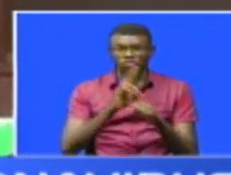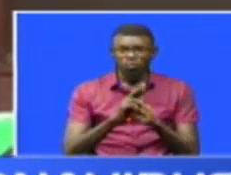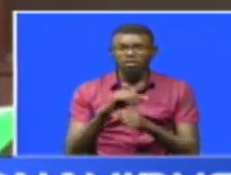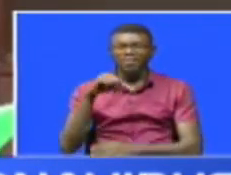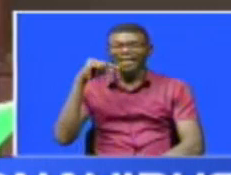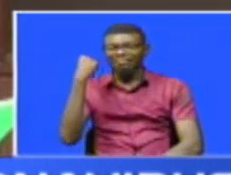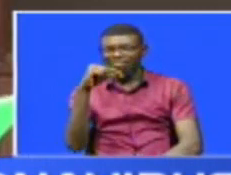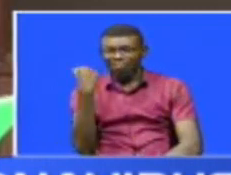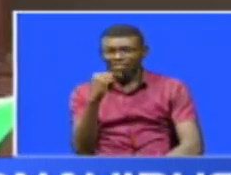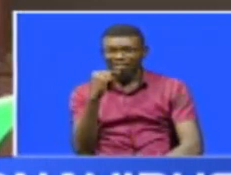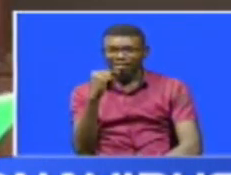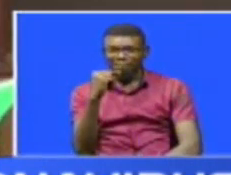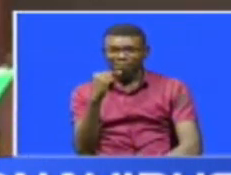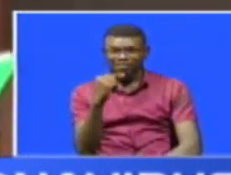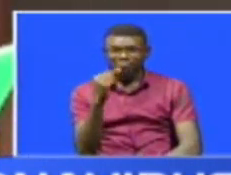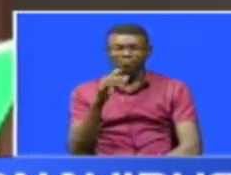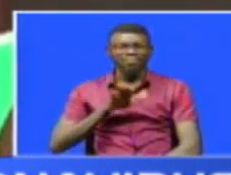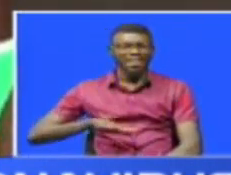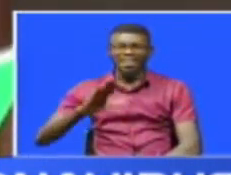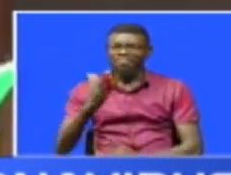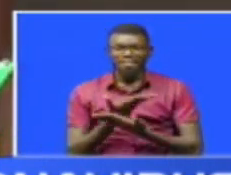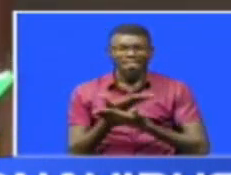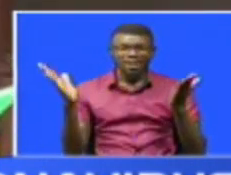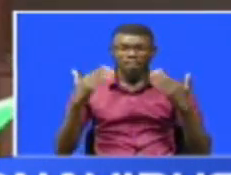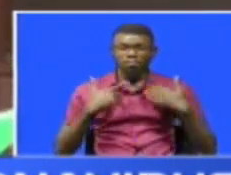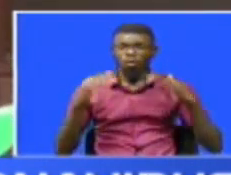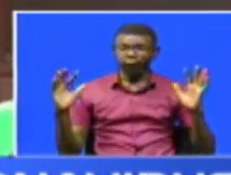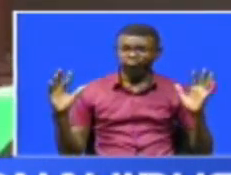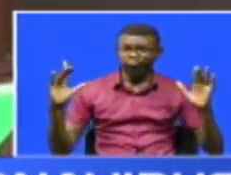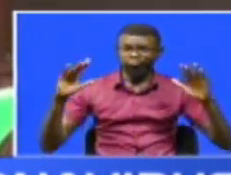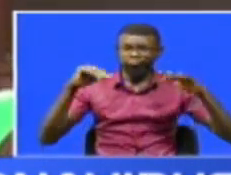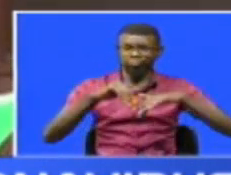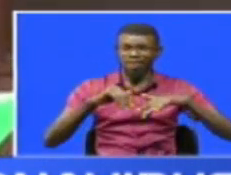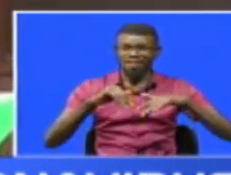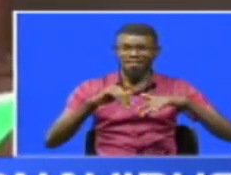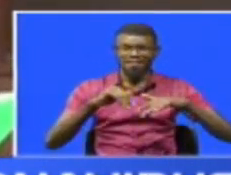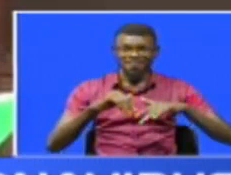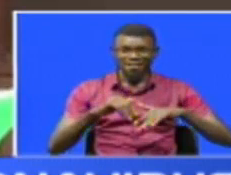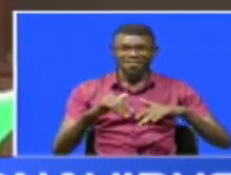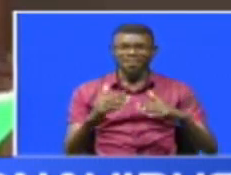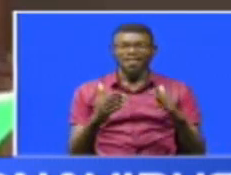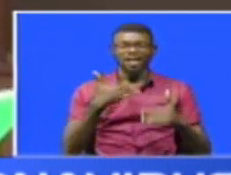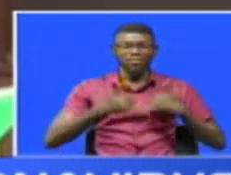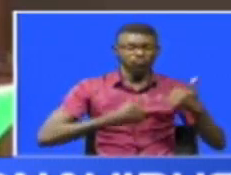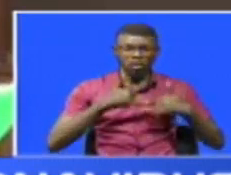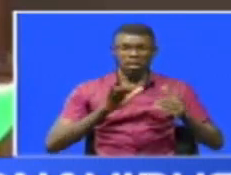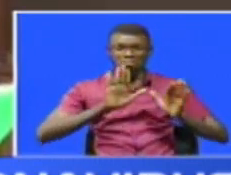na miraa. Mahali popote pale watu wanajumuika kwa wingi, wakiwa na starehe